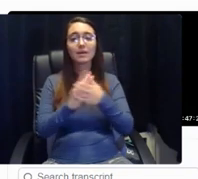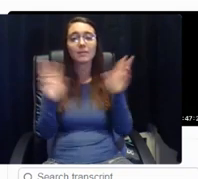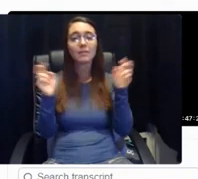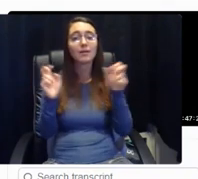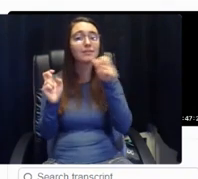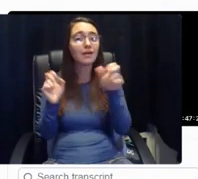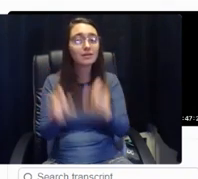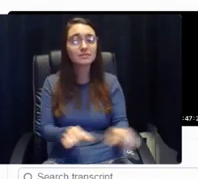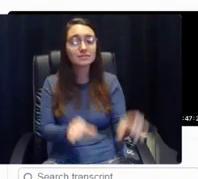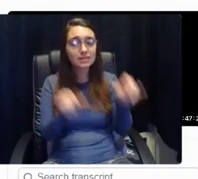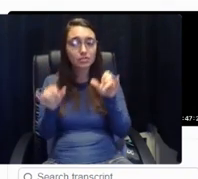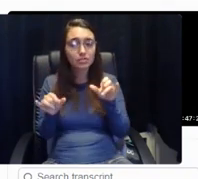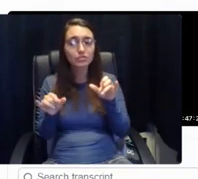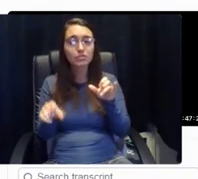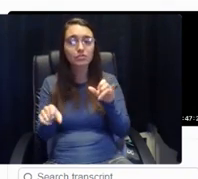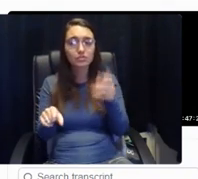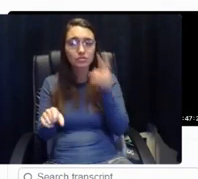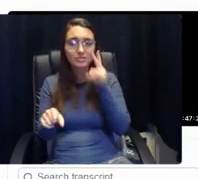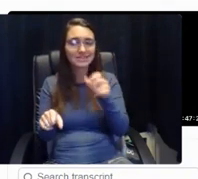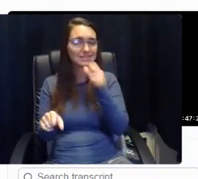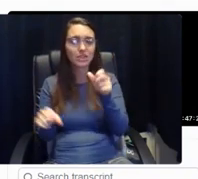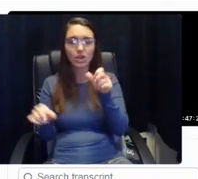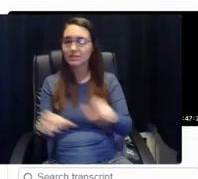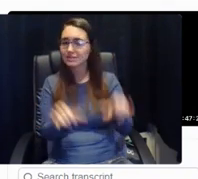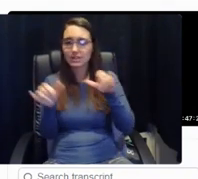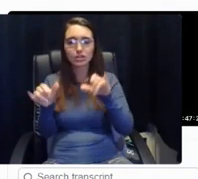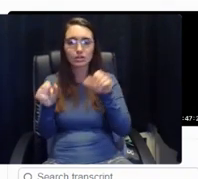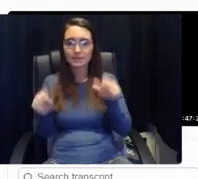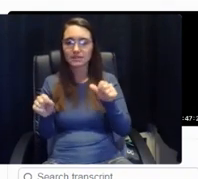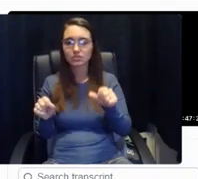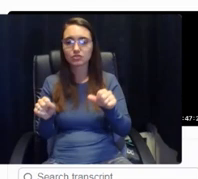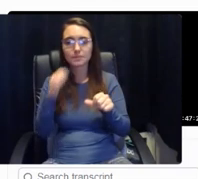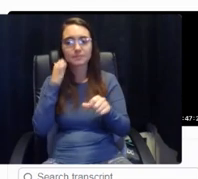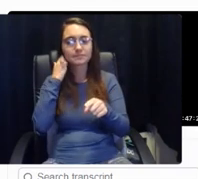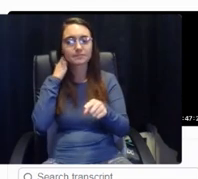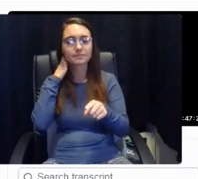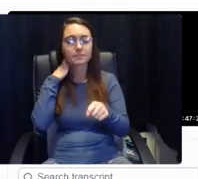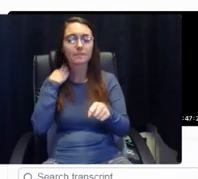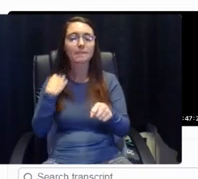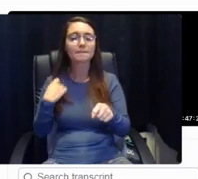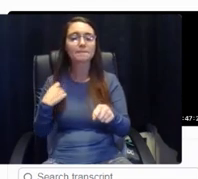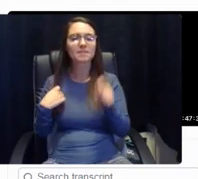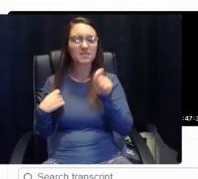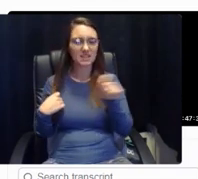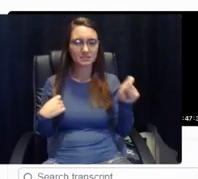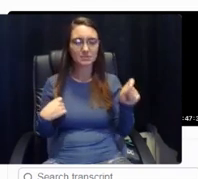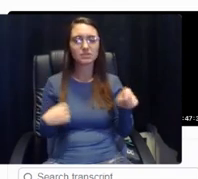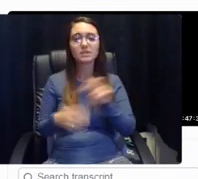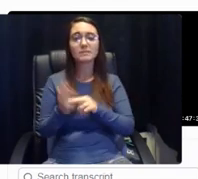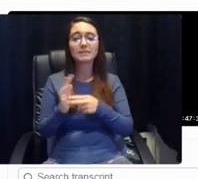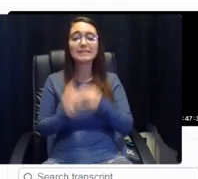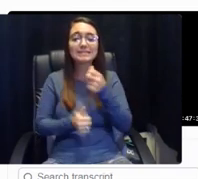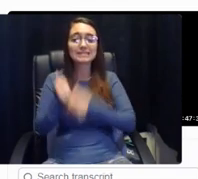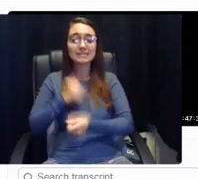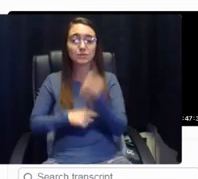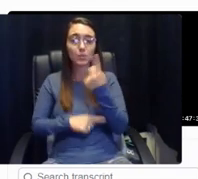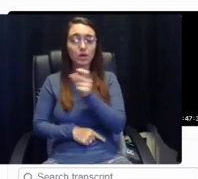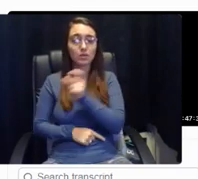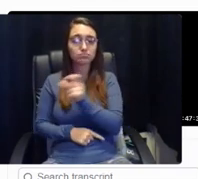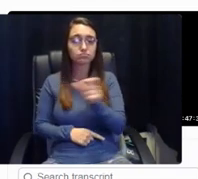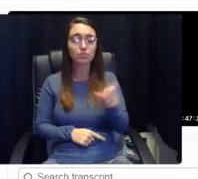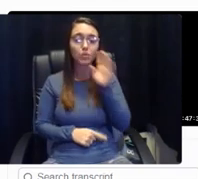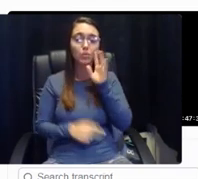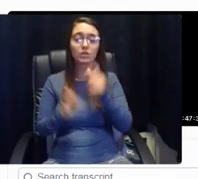right here, this is non-standard potentials. That means each one of those